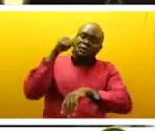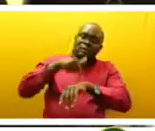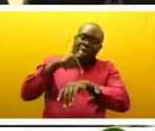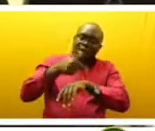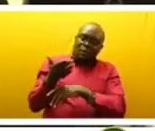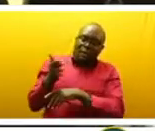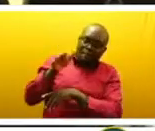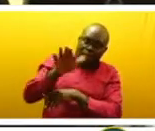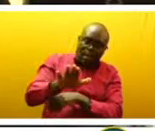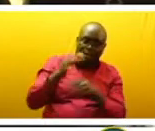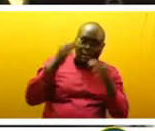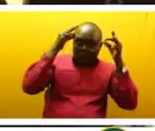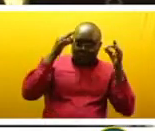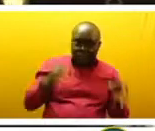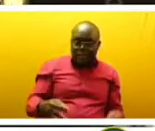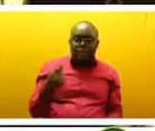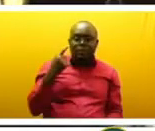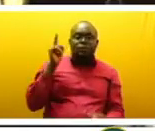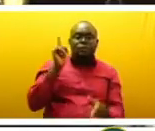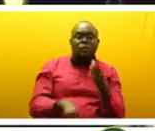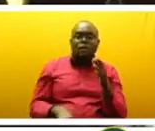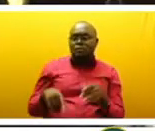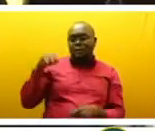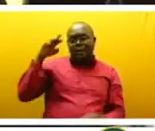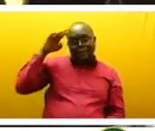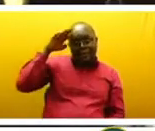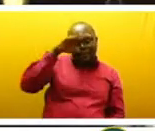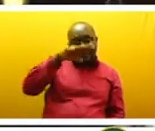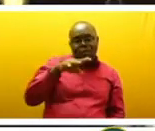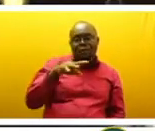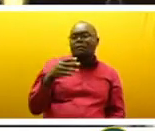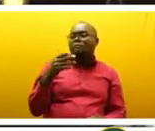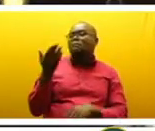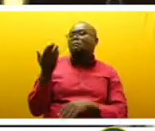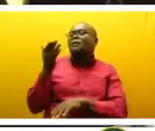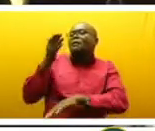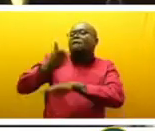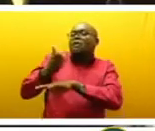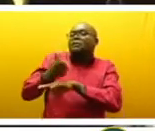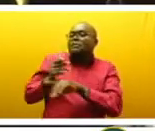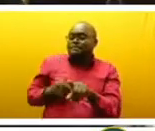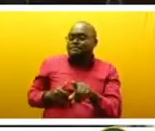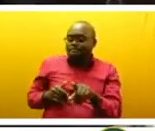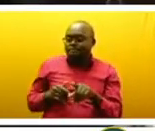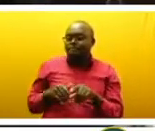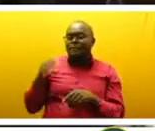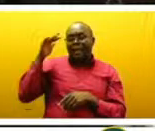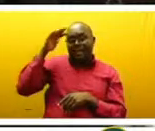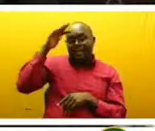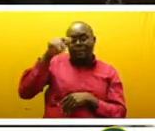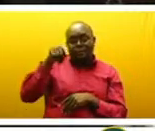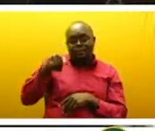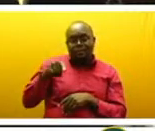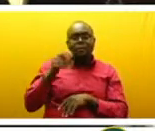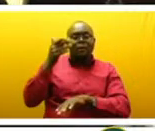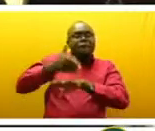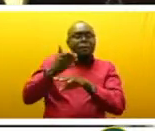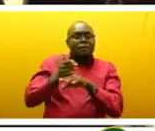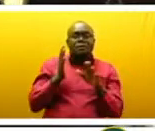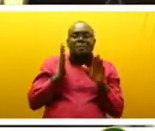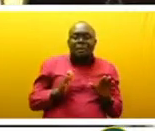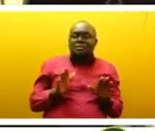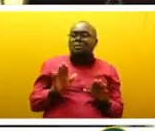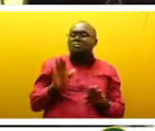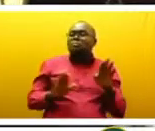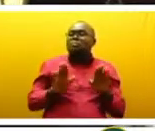retire, to look at what we call the theory of false dichotomy. The theory of false dichotomy